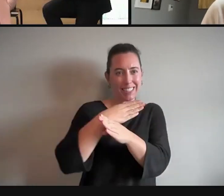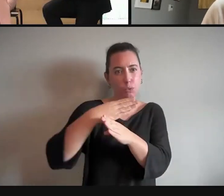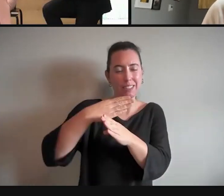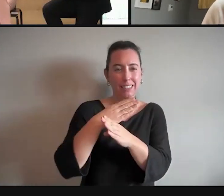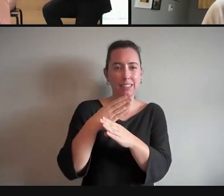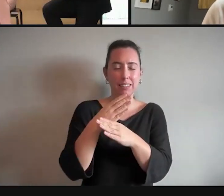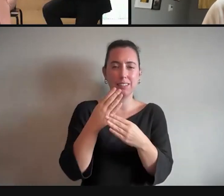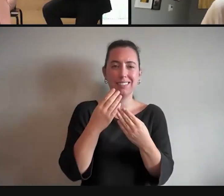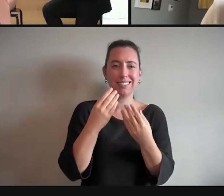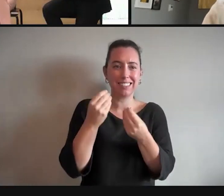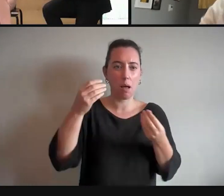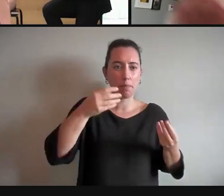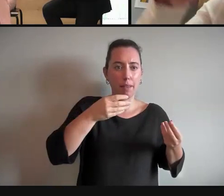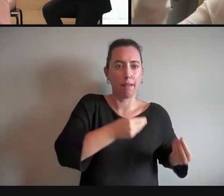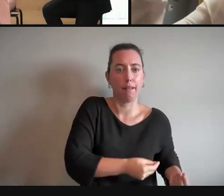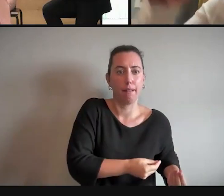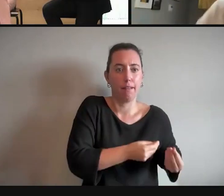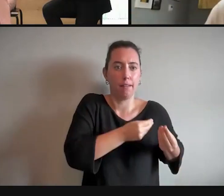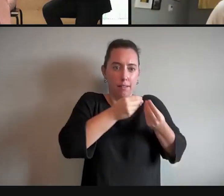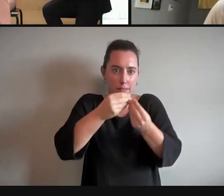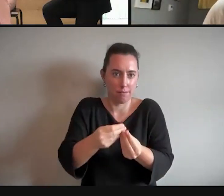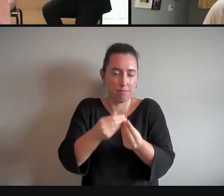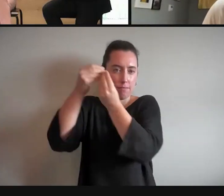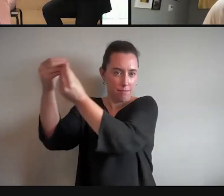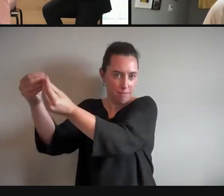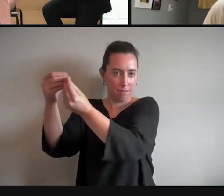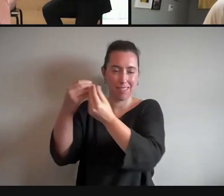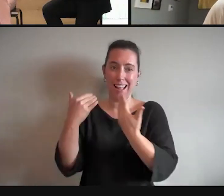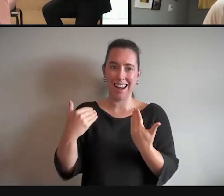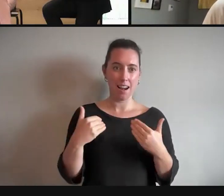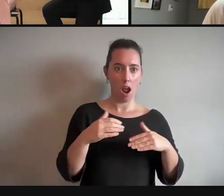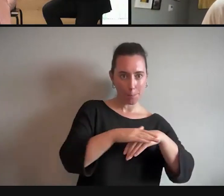for on the intermediate level for